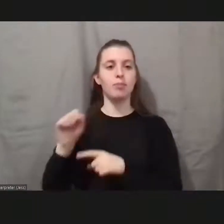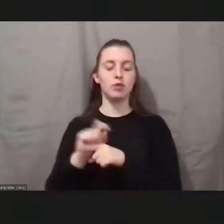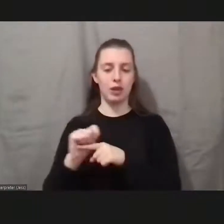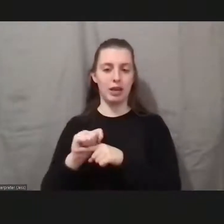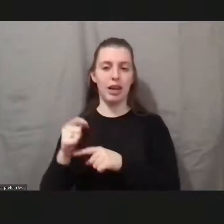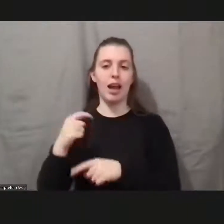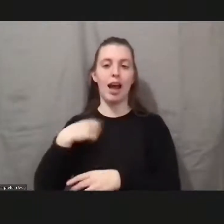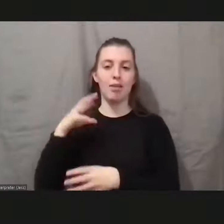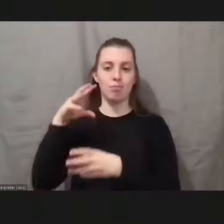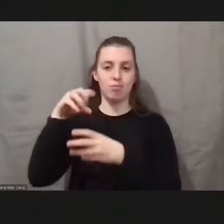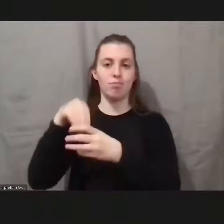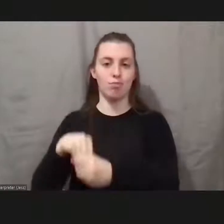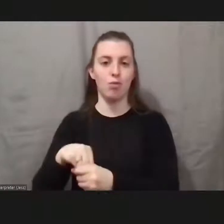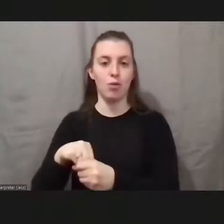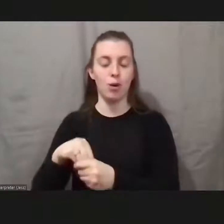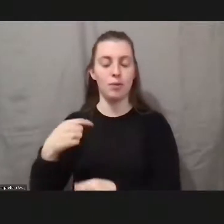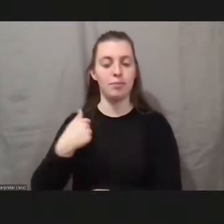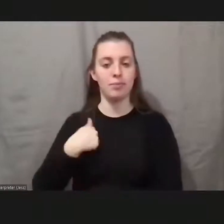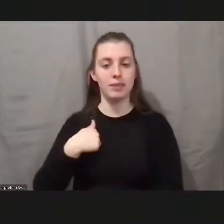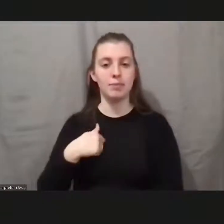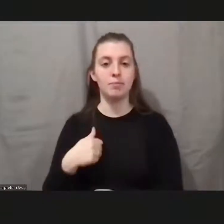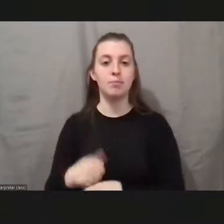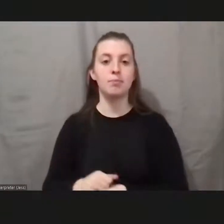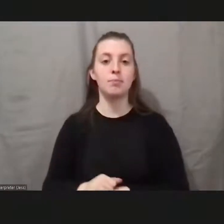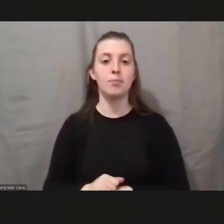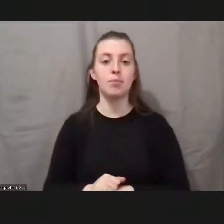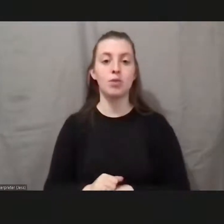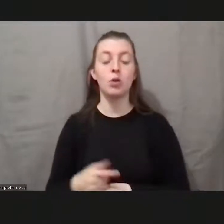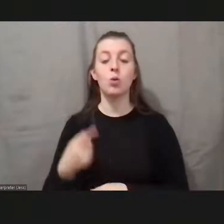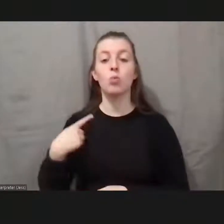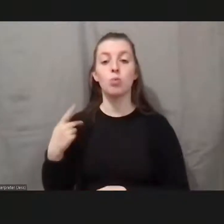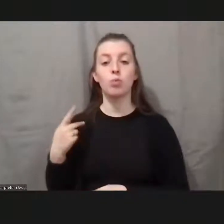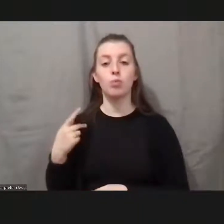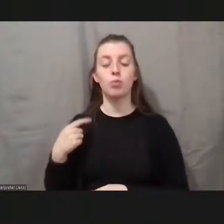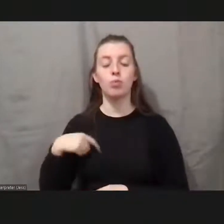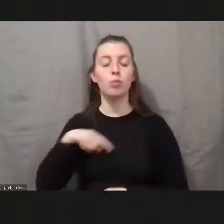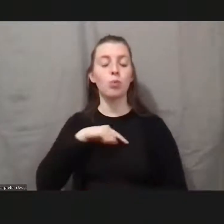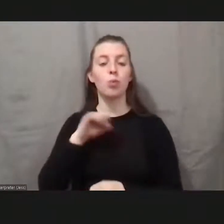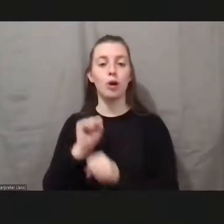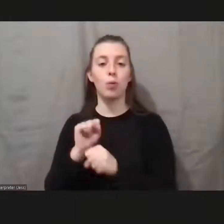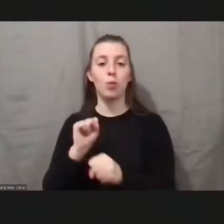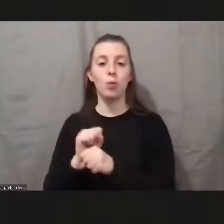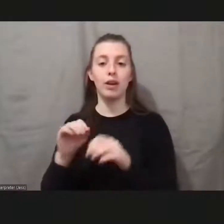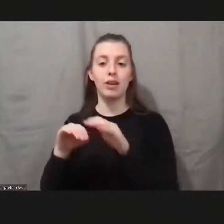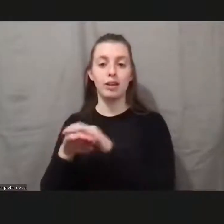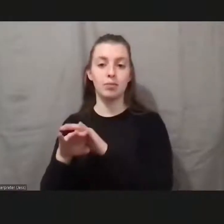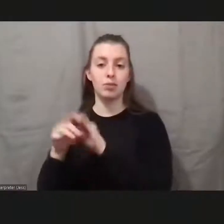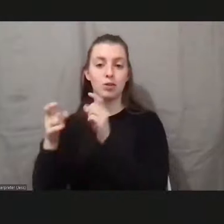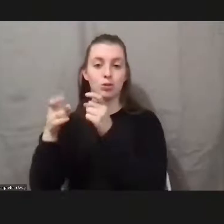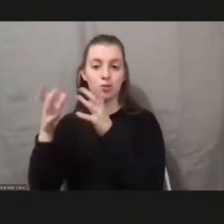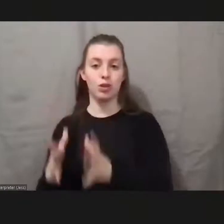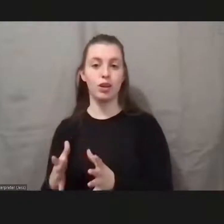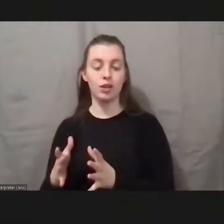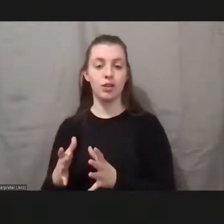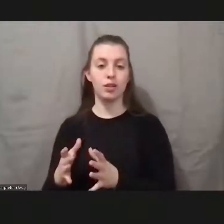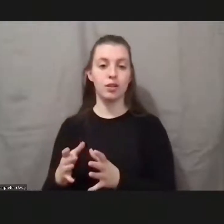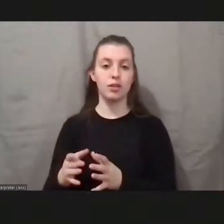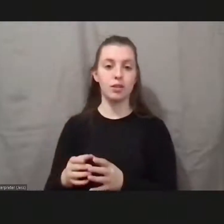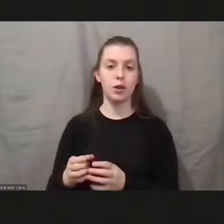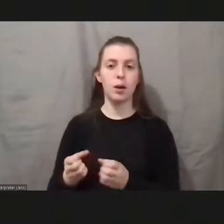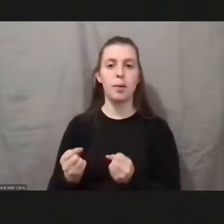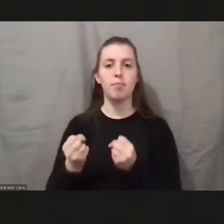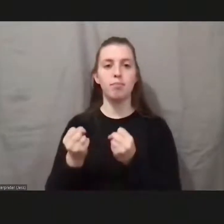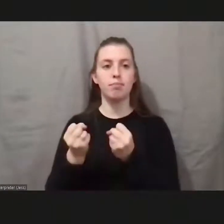that I wanted to focus on, because we are working with the Accessibility Directorate on a variety of different